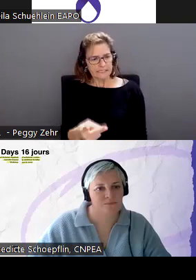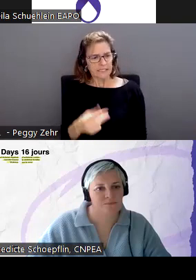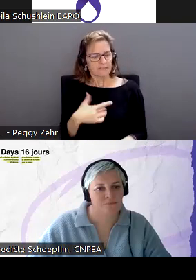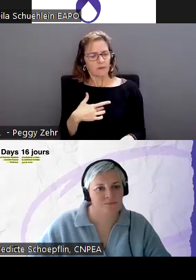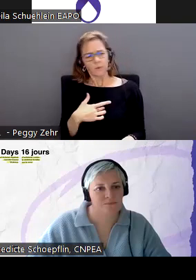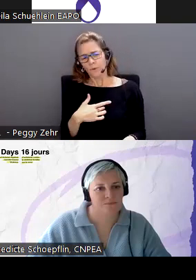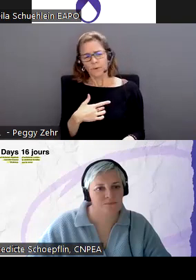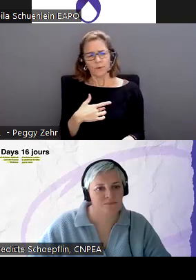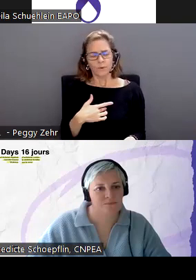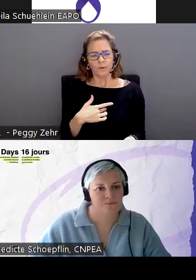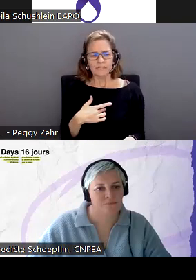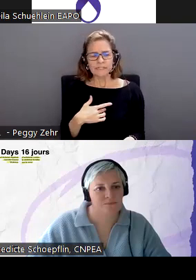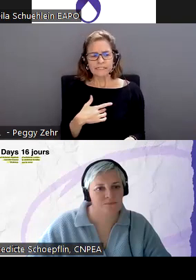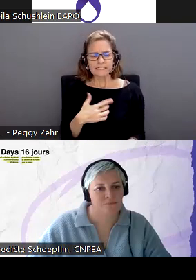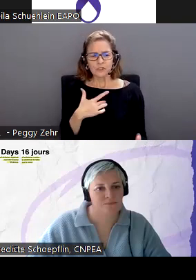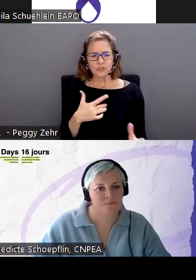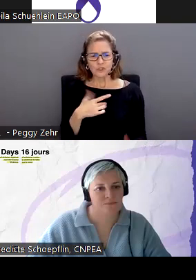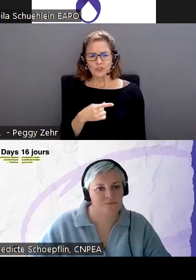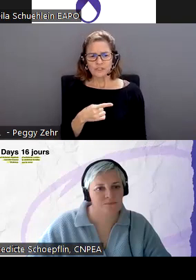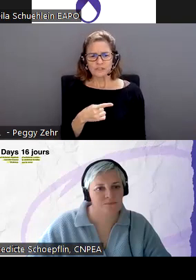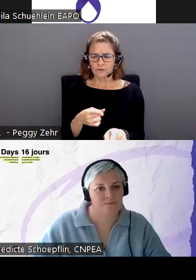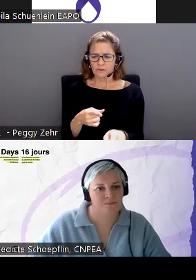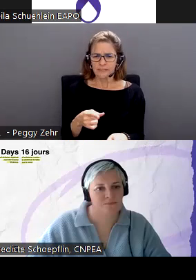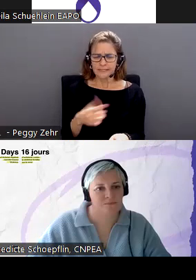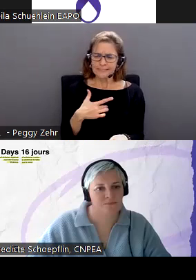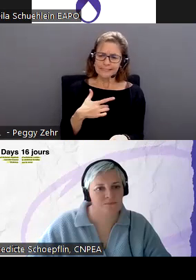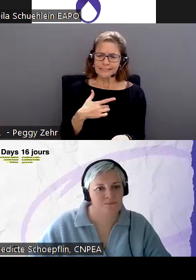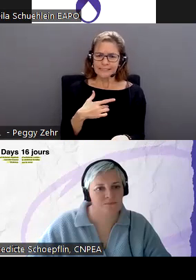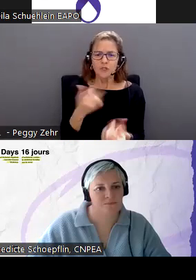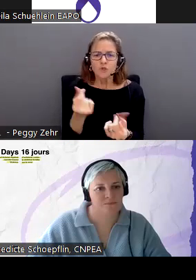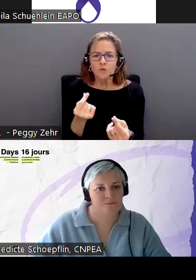worry about a neighbor, friend, or family member?